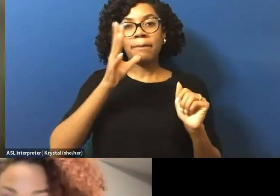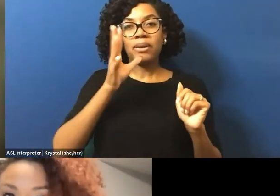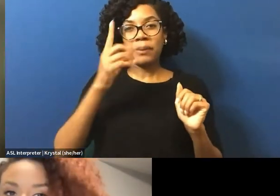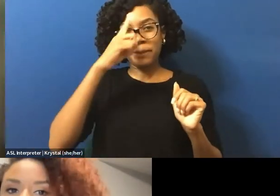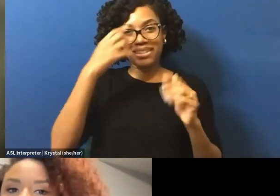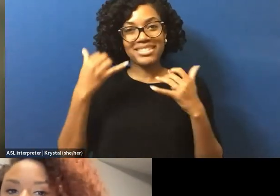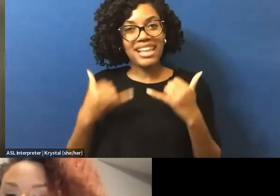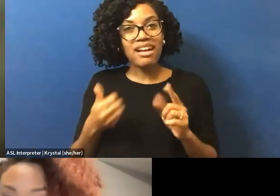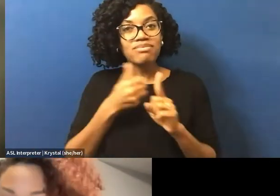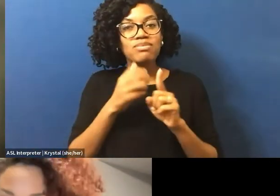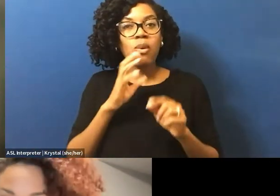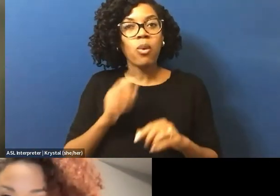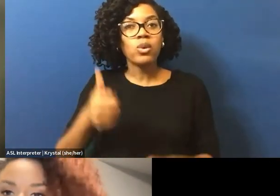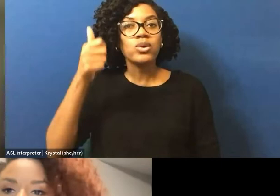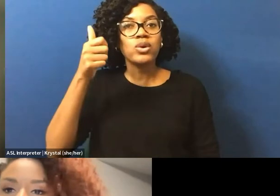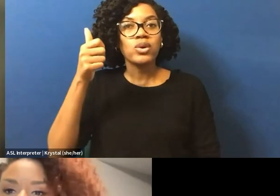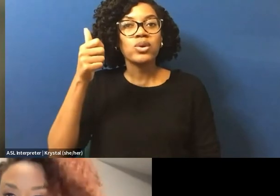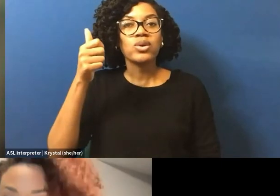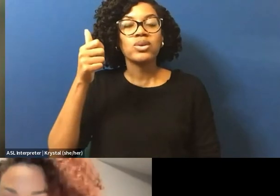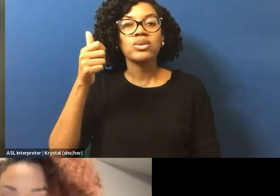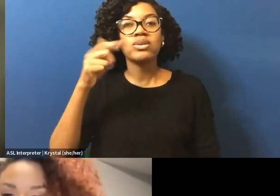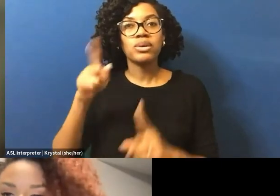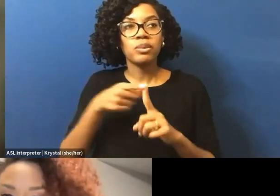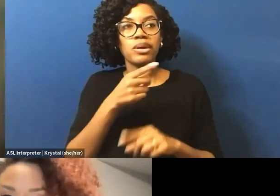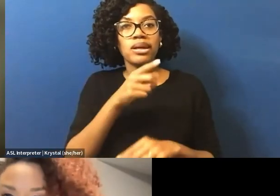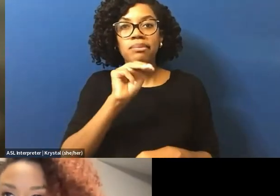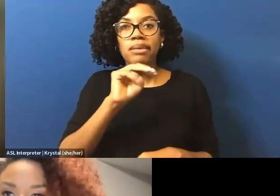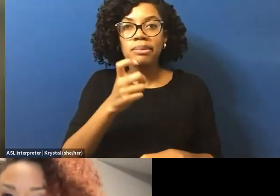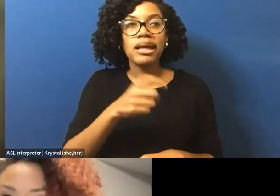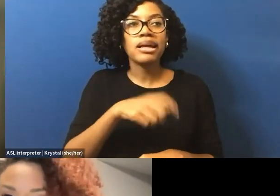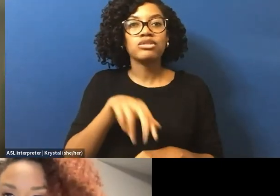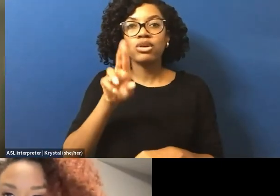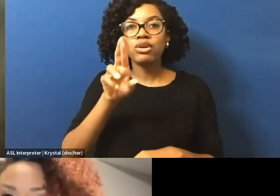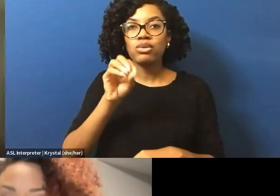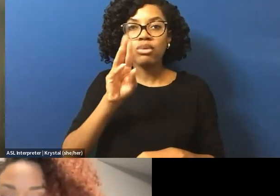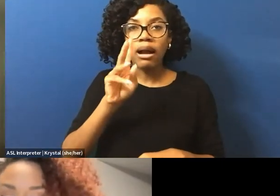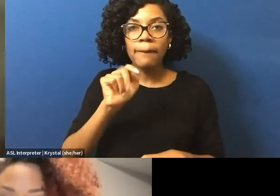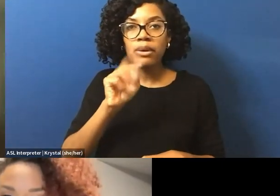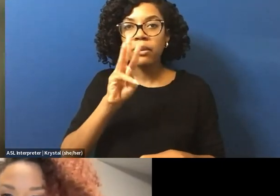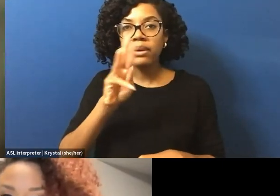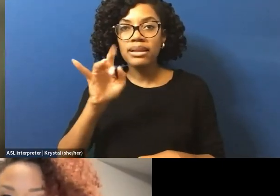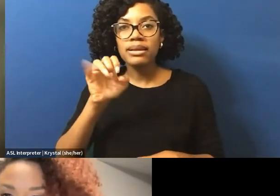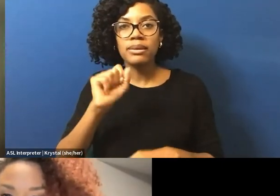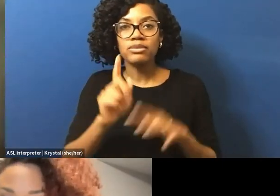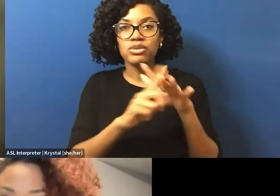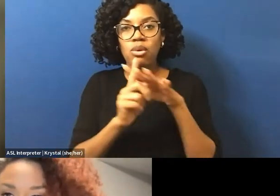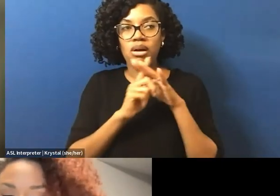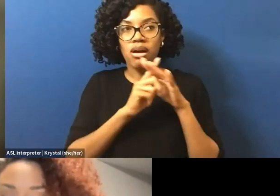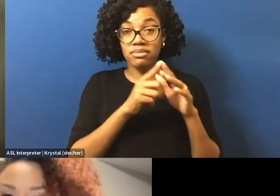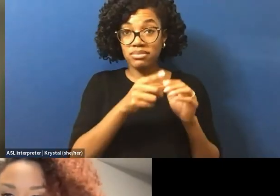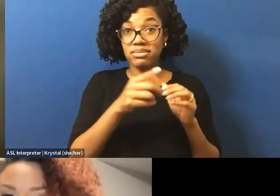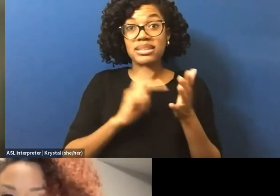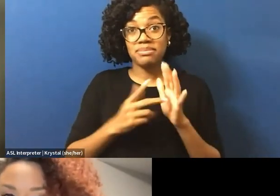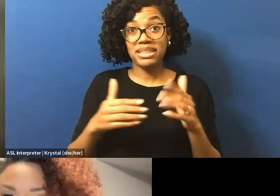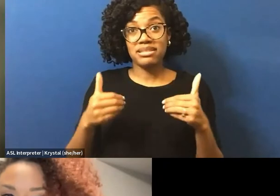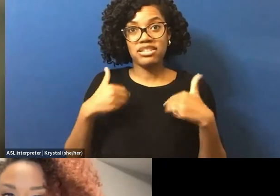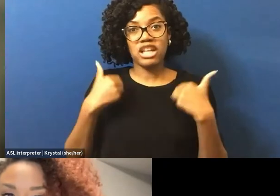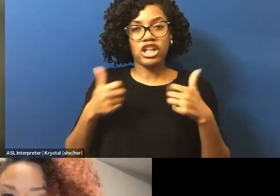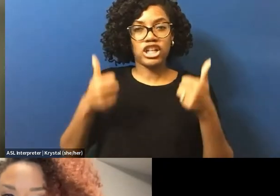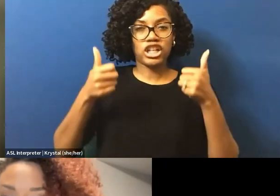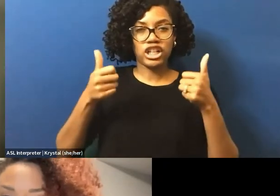elder by the later 20th century, and younger revolutionaries and radicals are talking to